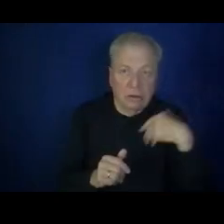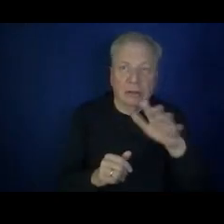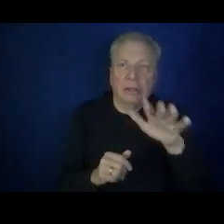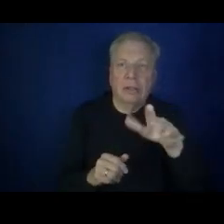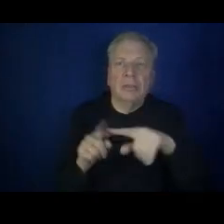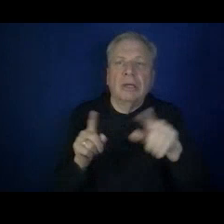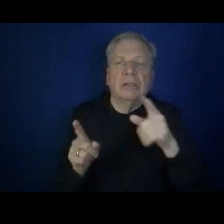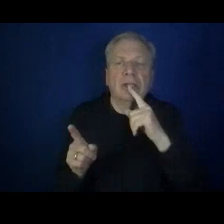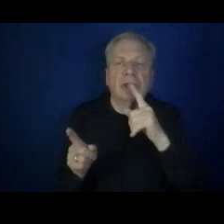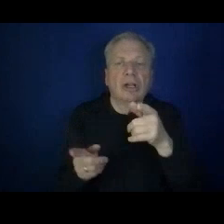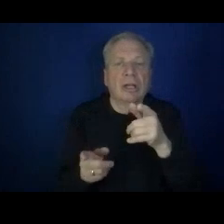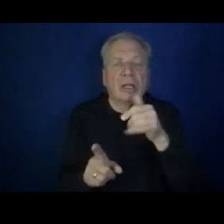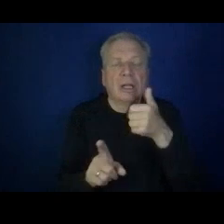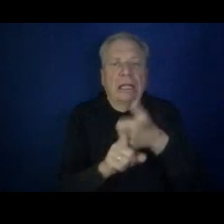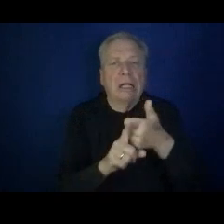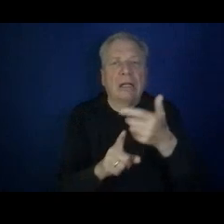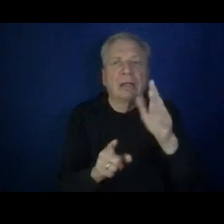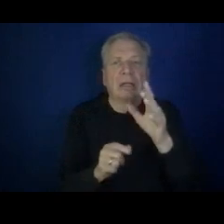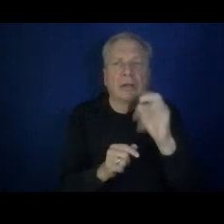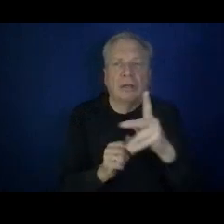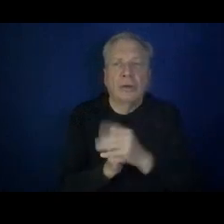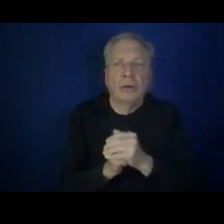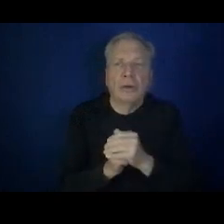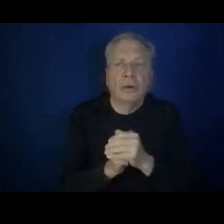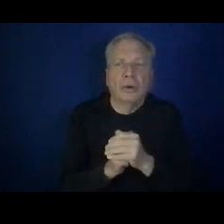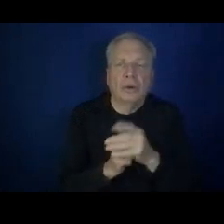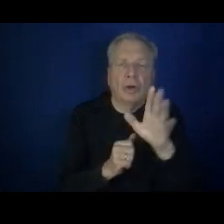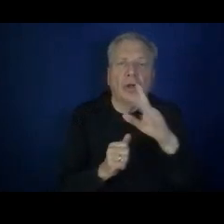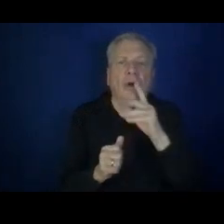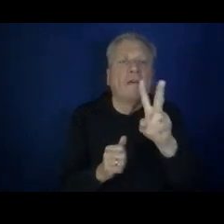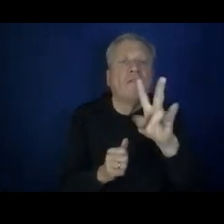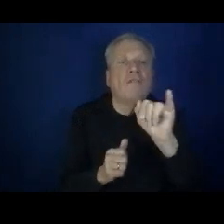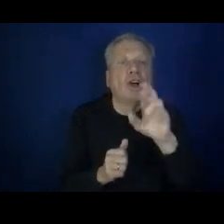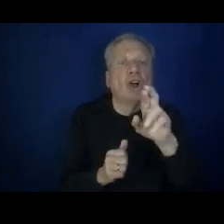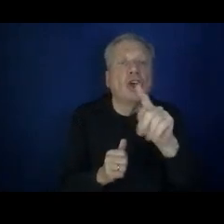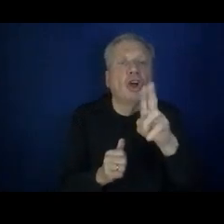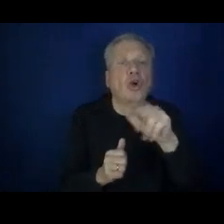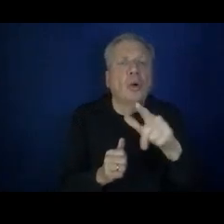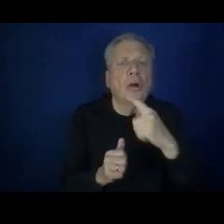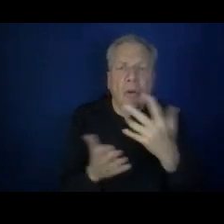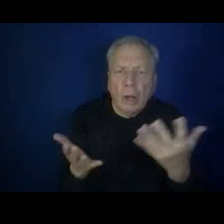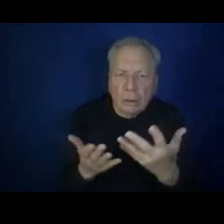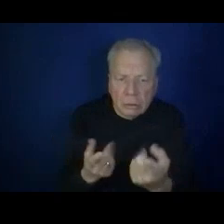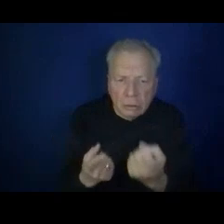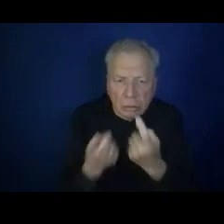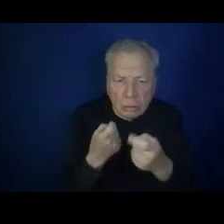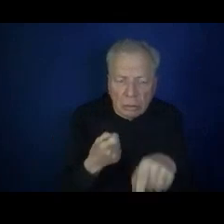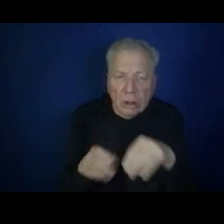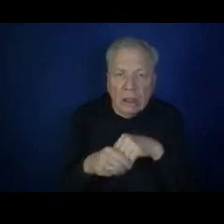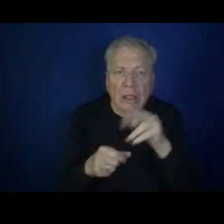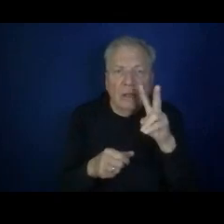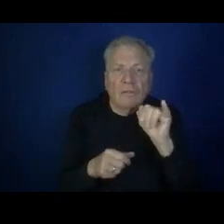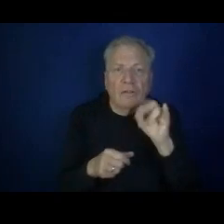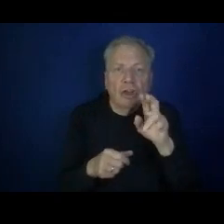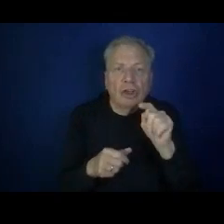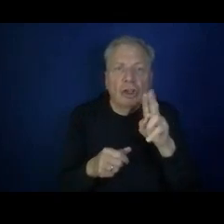it, self-explanatory maybe. Okay. Virtual. What are they coming in from?